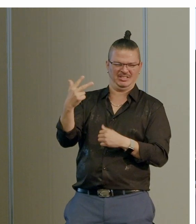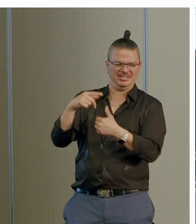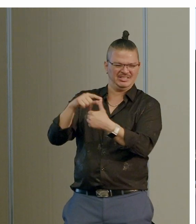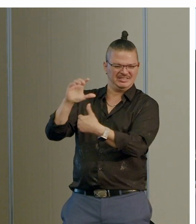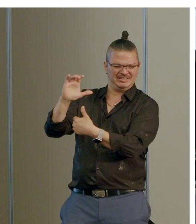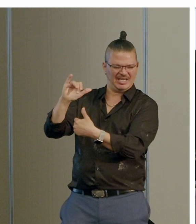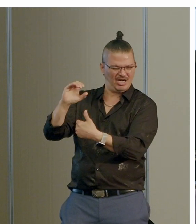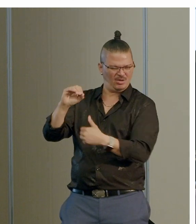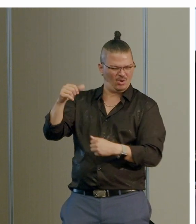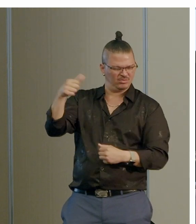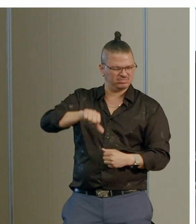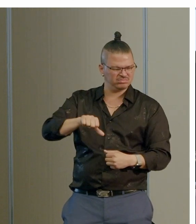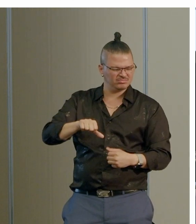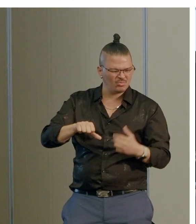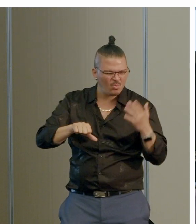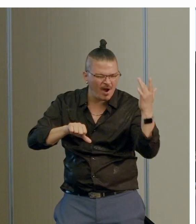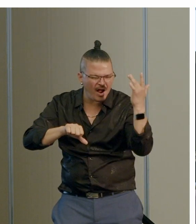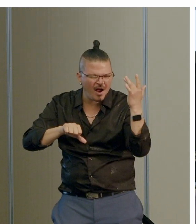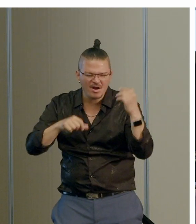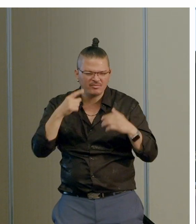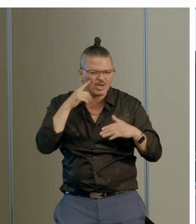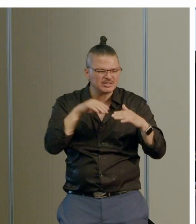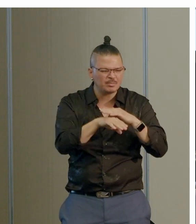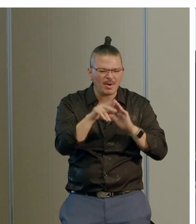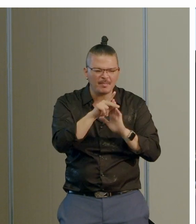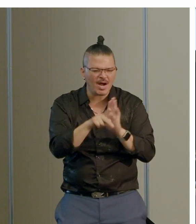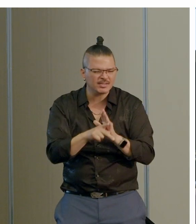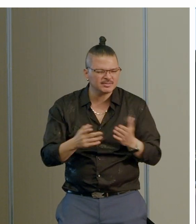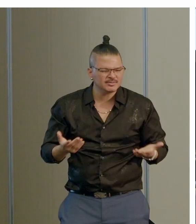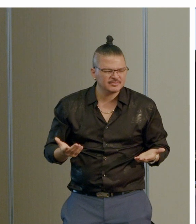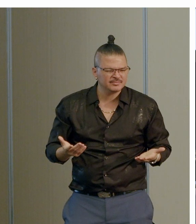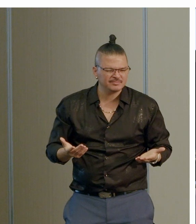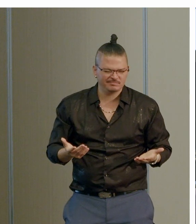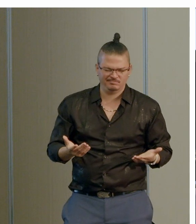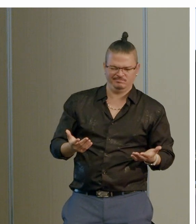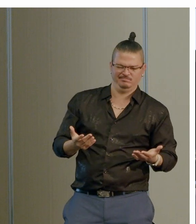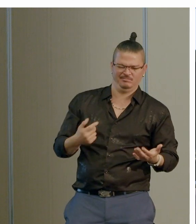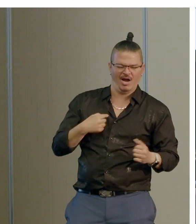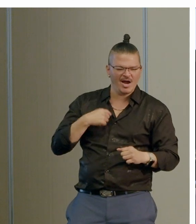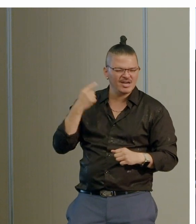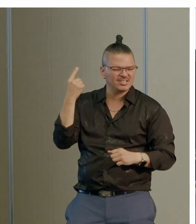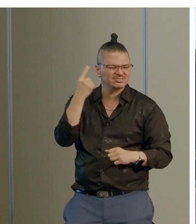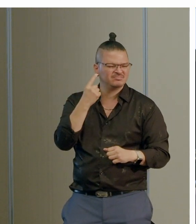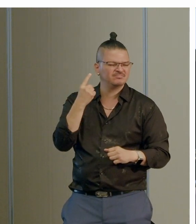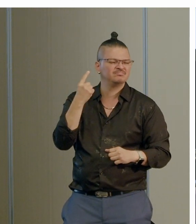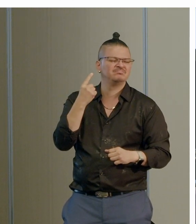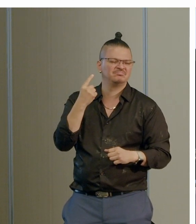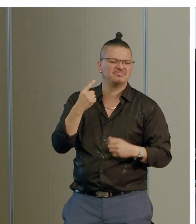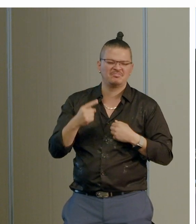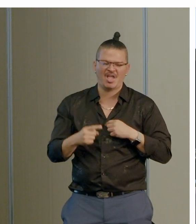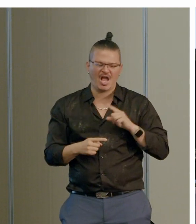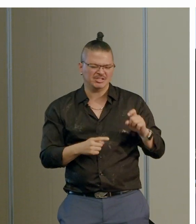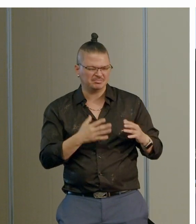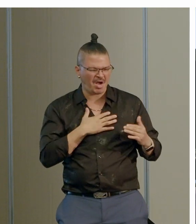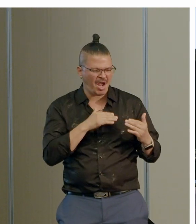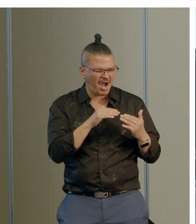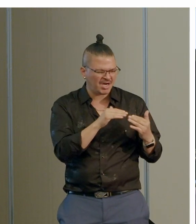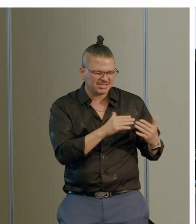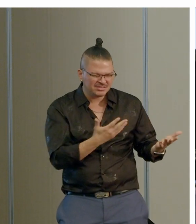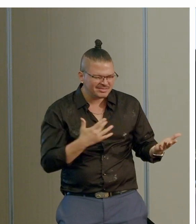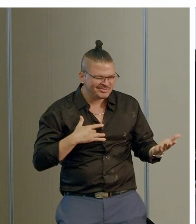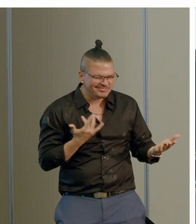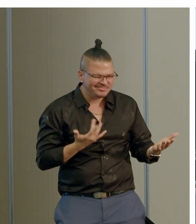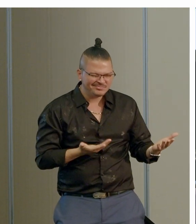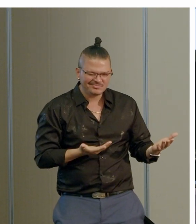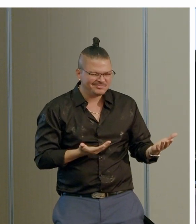policy? So I reached out to some of my peers and I identified 2 of the people who had